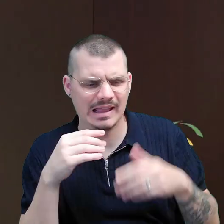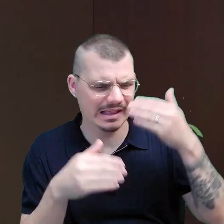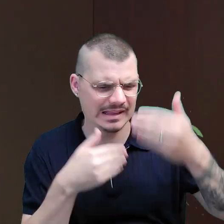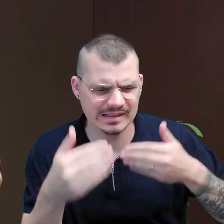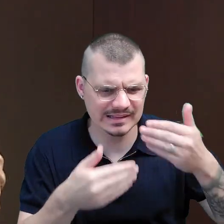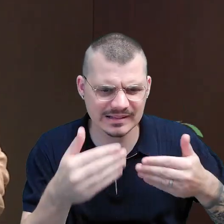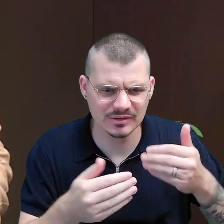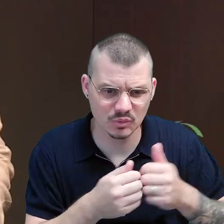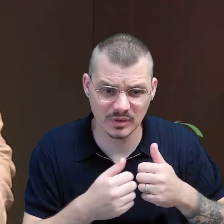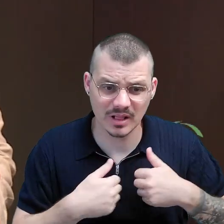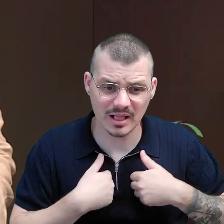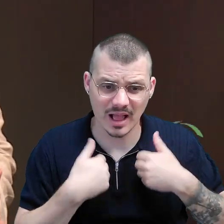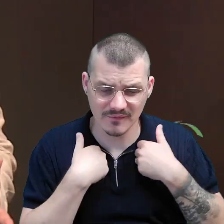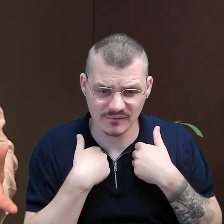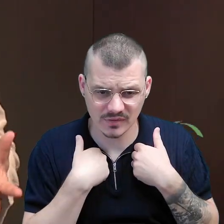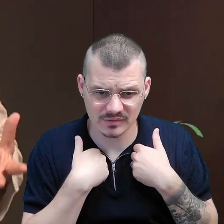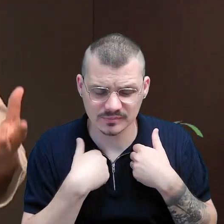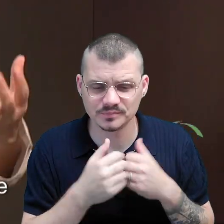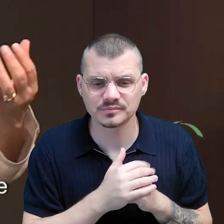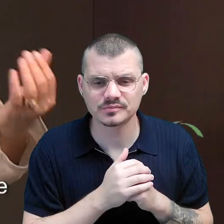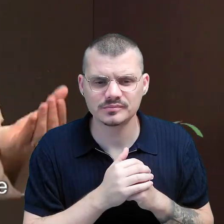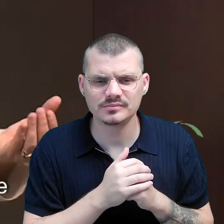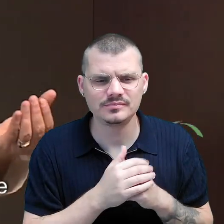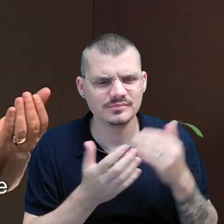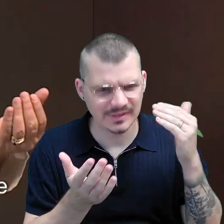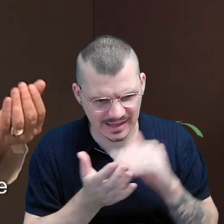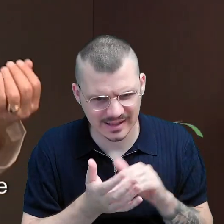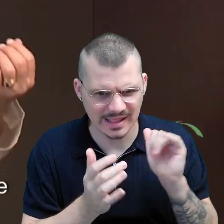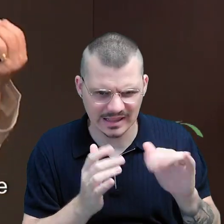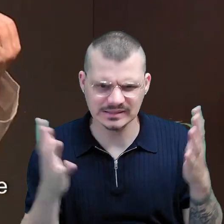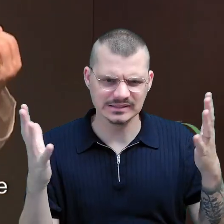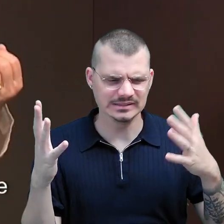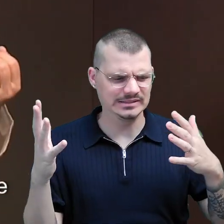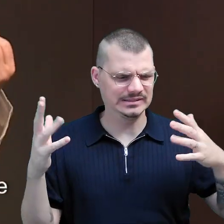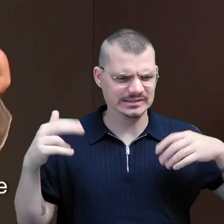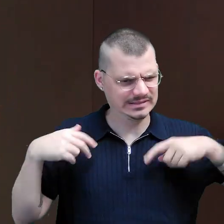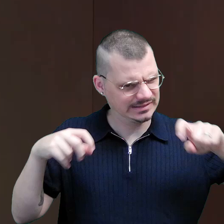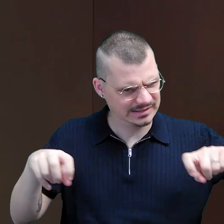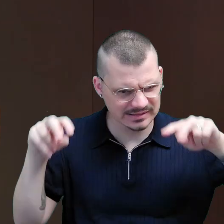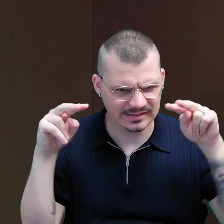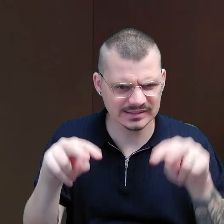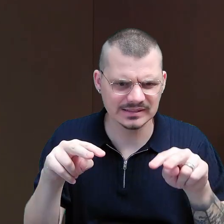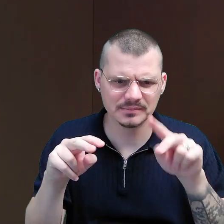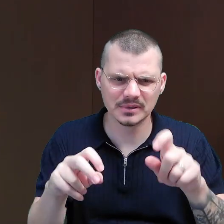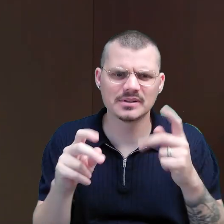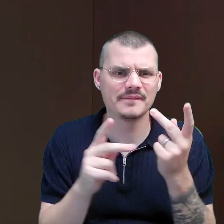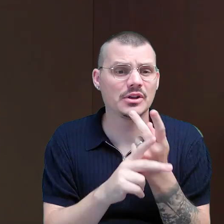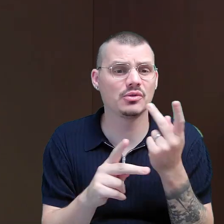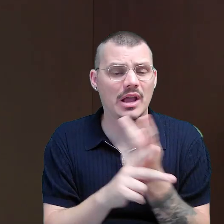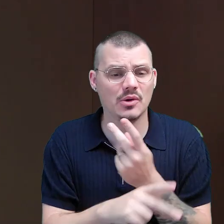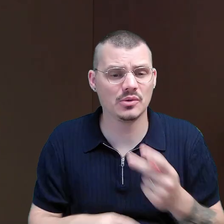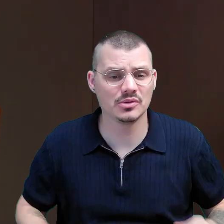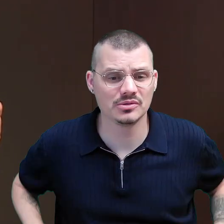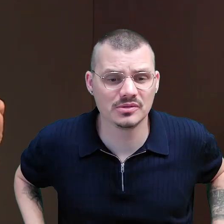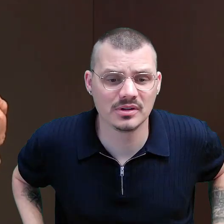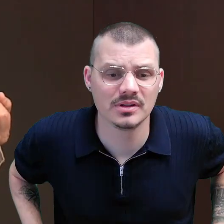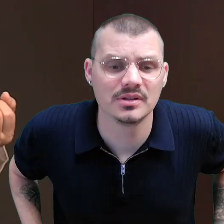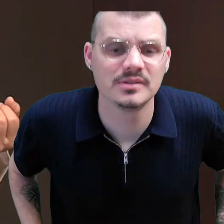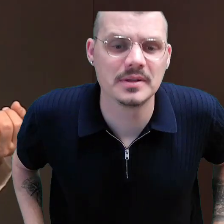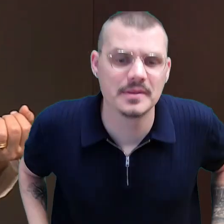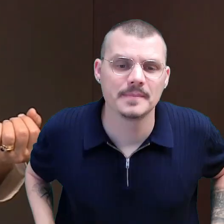able to live their life, again, lights and sirens, this is stuff we got to figure out,